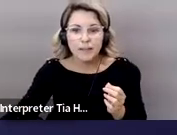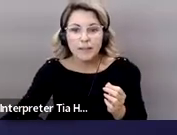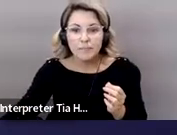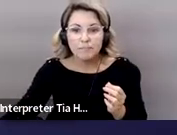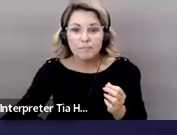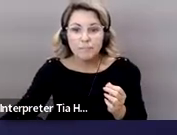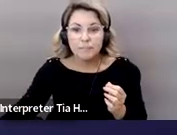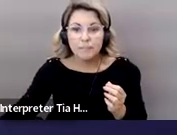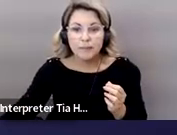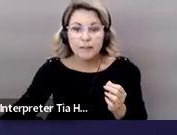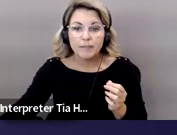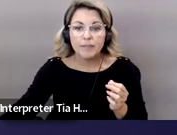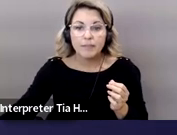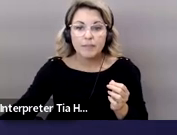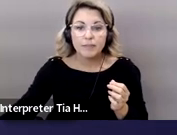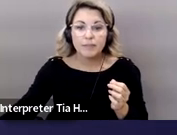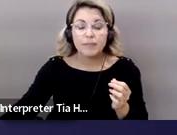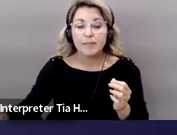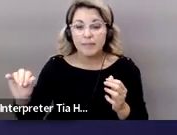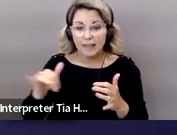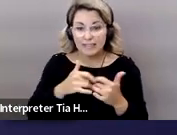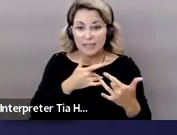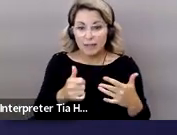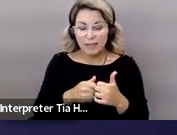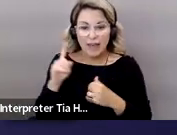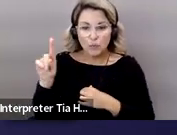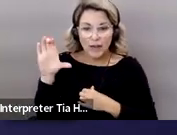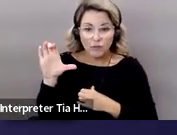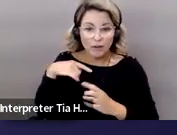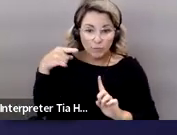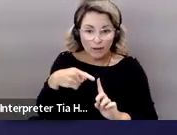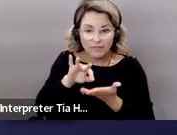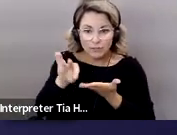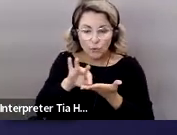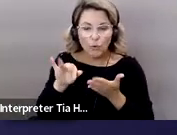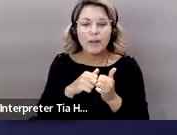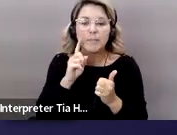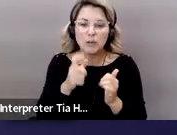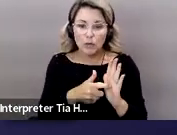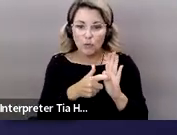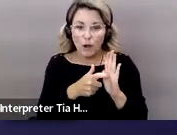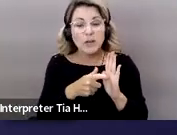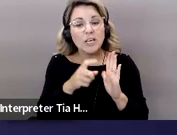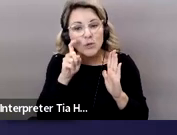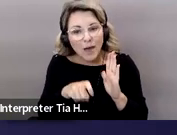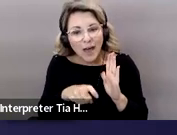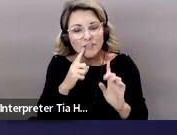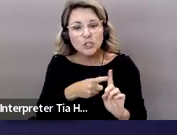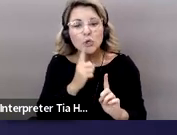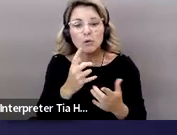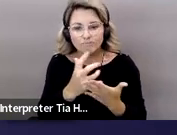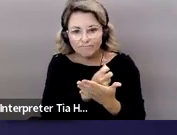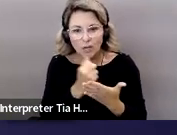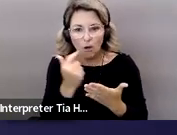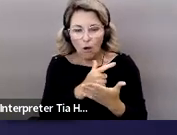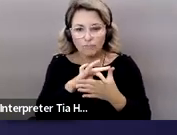for the proposal, but it is required. So you have to hit all those elements. So it doesn't help you to have a great